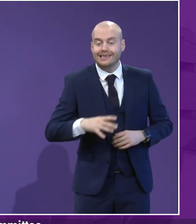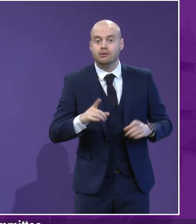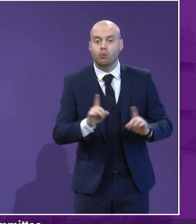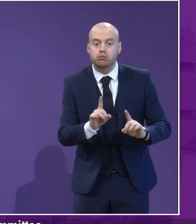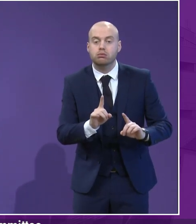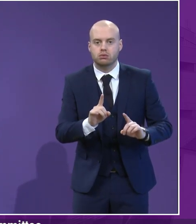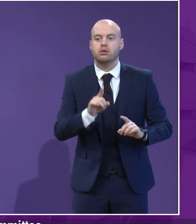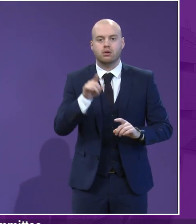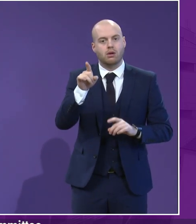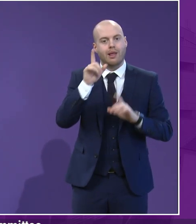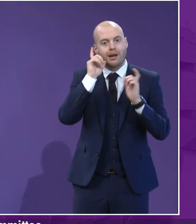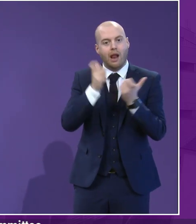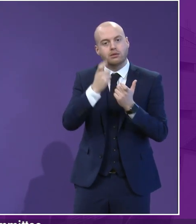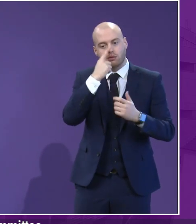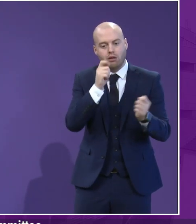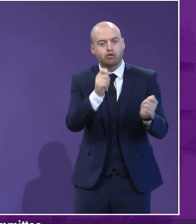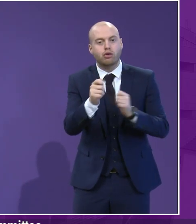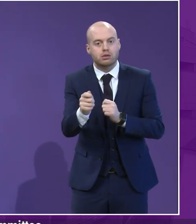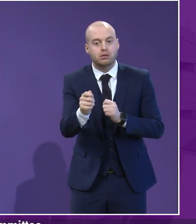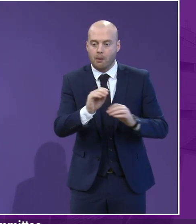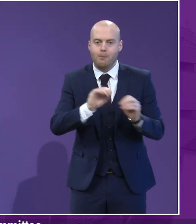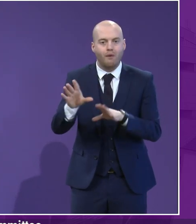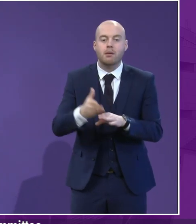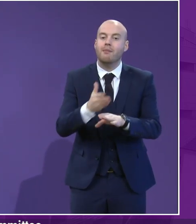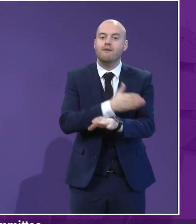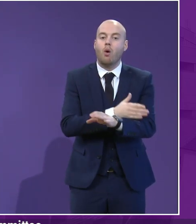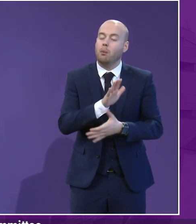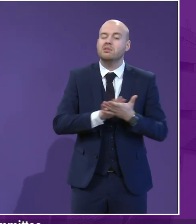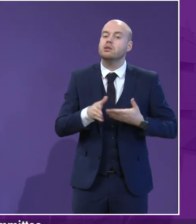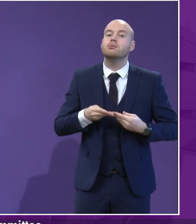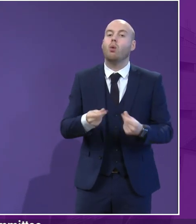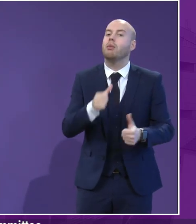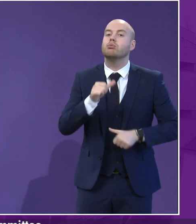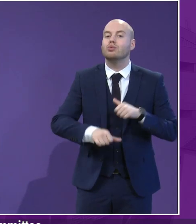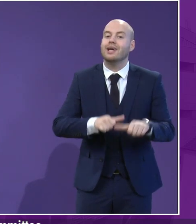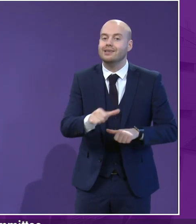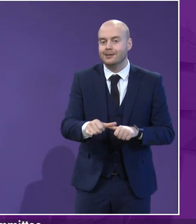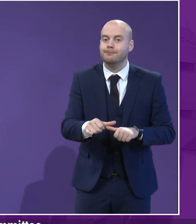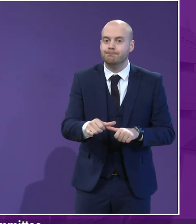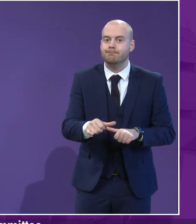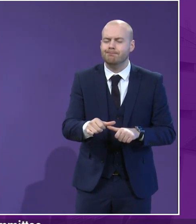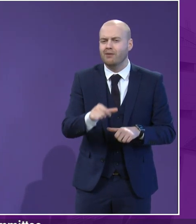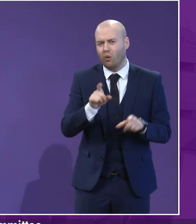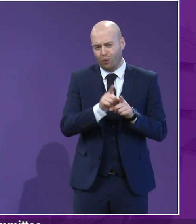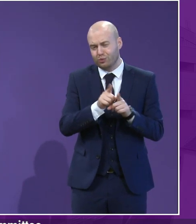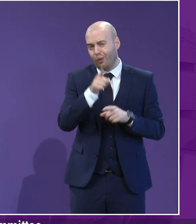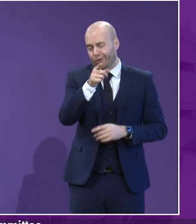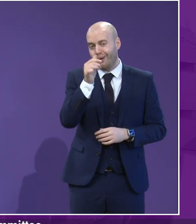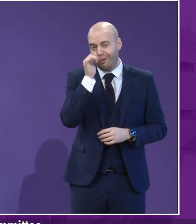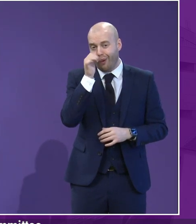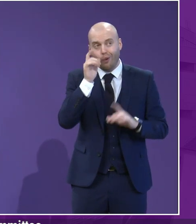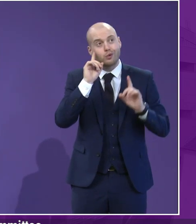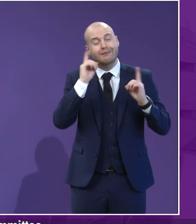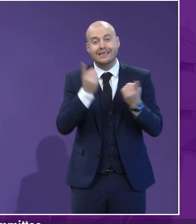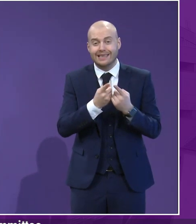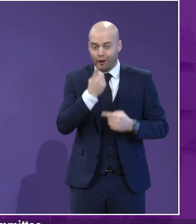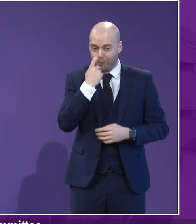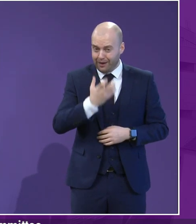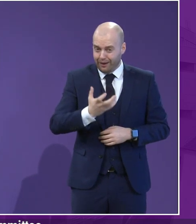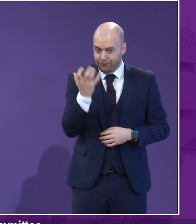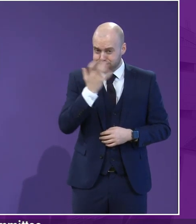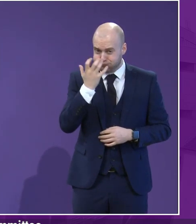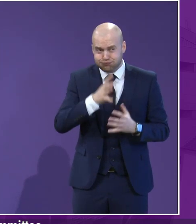register with disability services in time. So departments don't have this information in time, and classes aren't being timetabled in the right way. And